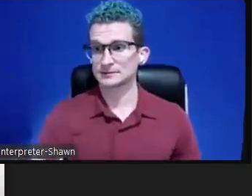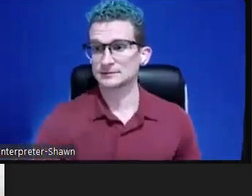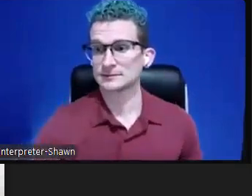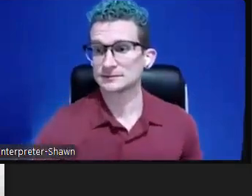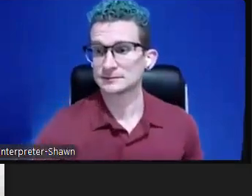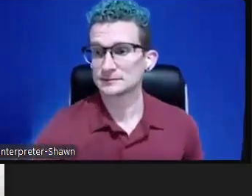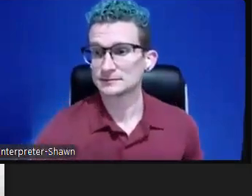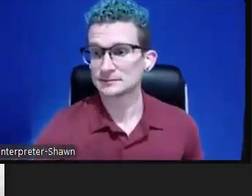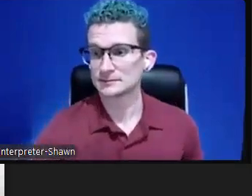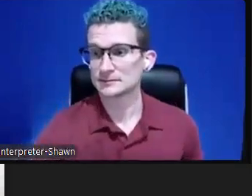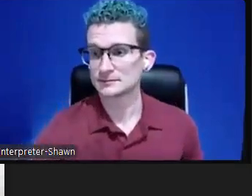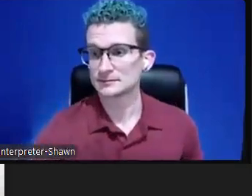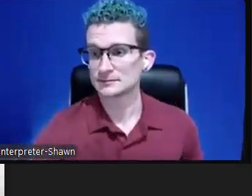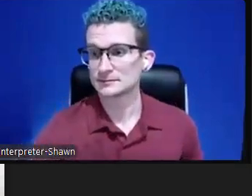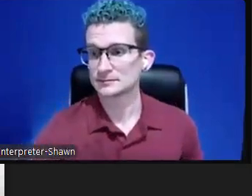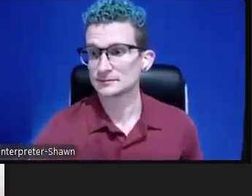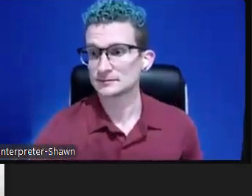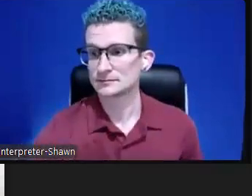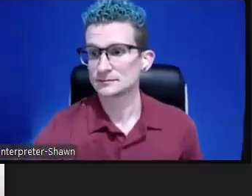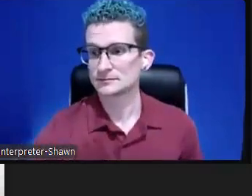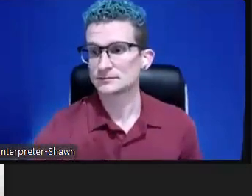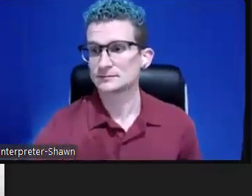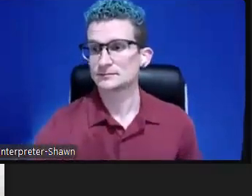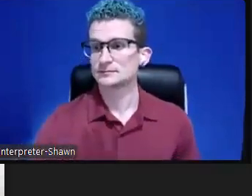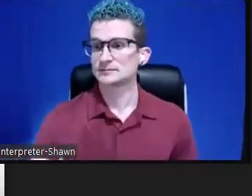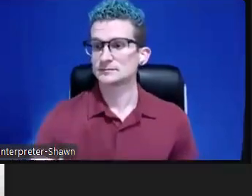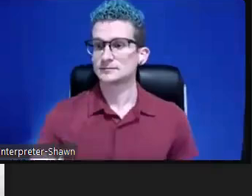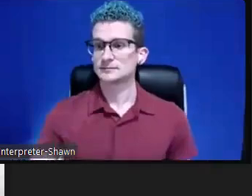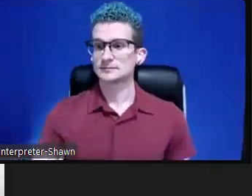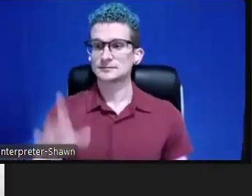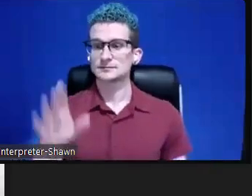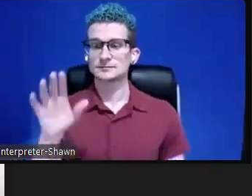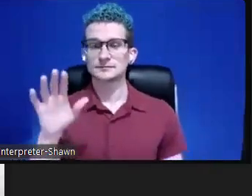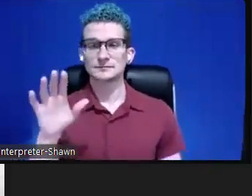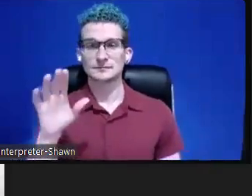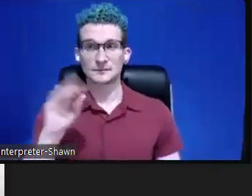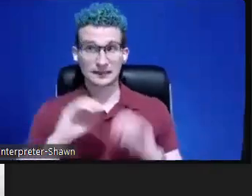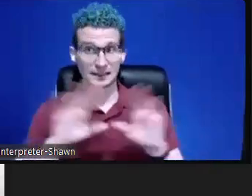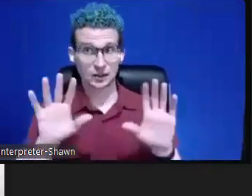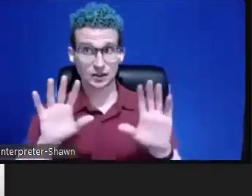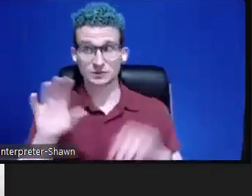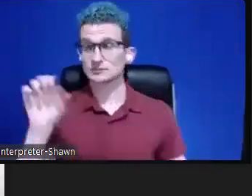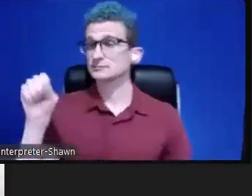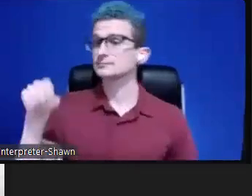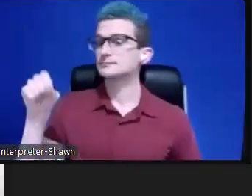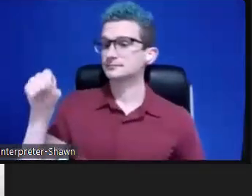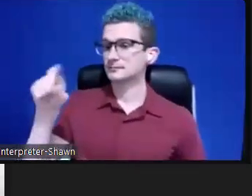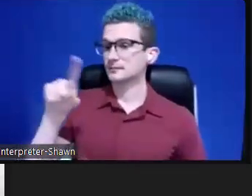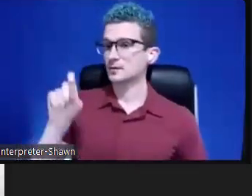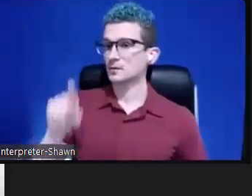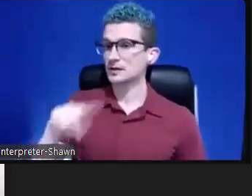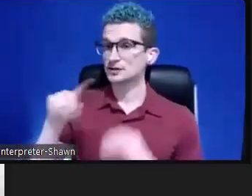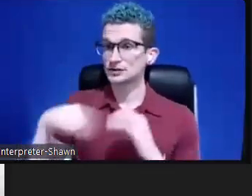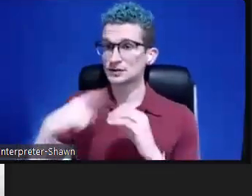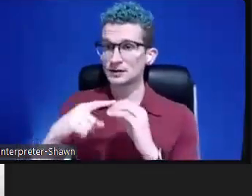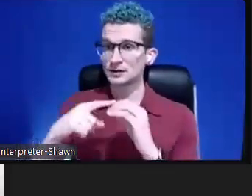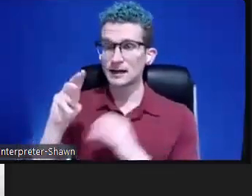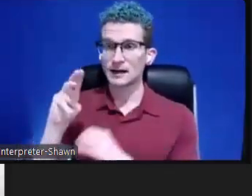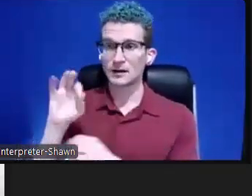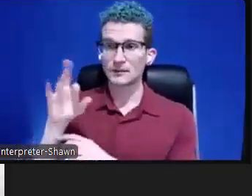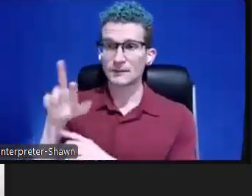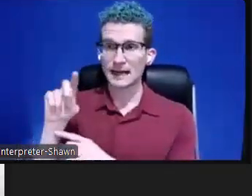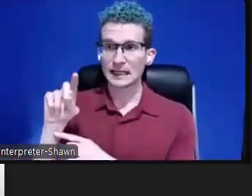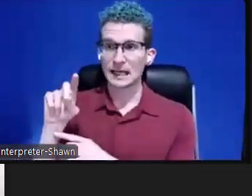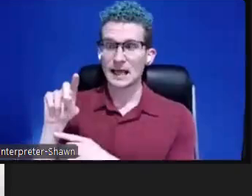Am I making myself clear there? Yep. Okay, thank you. Question about Medicaid crossover or lack of